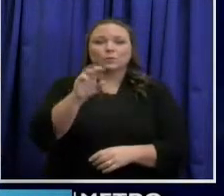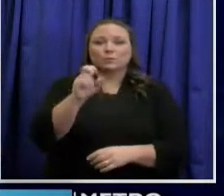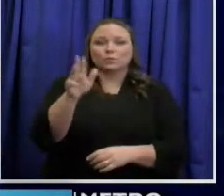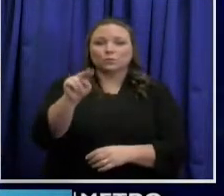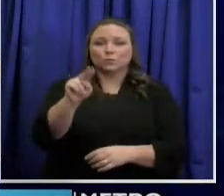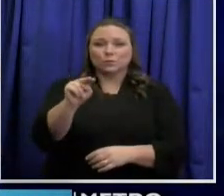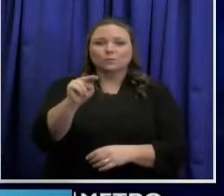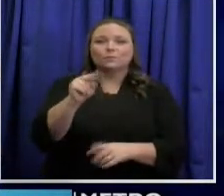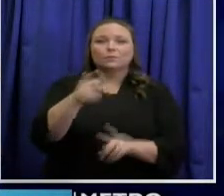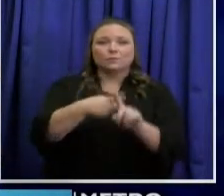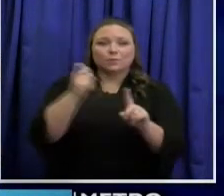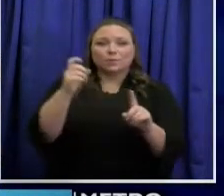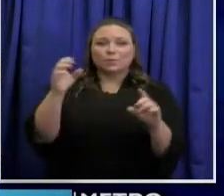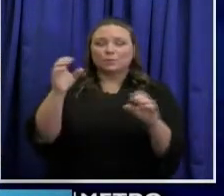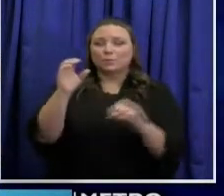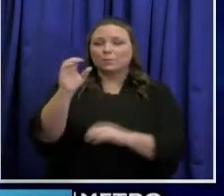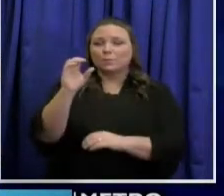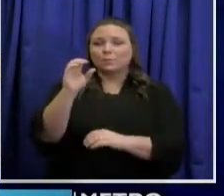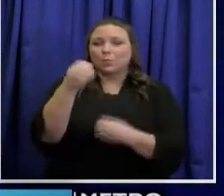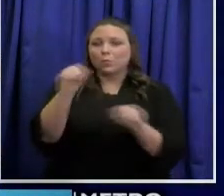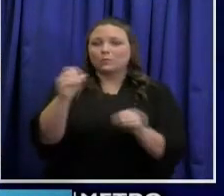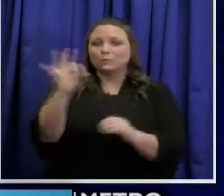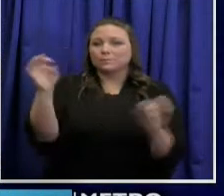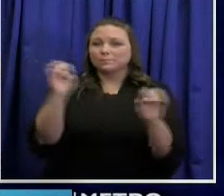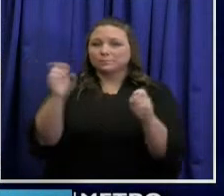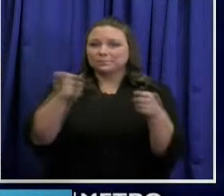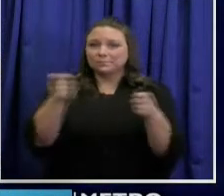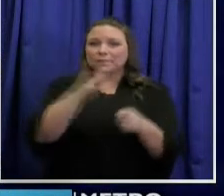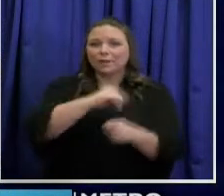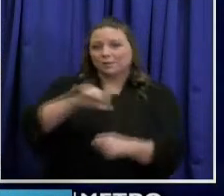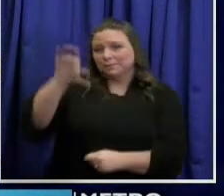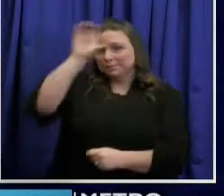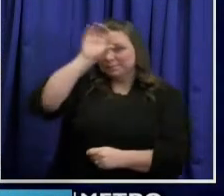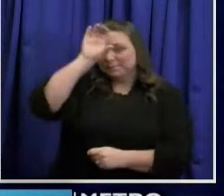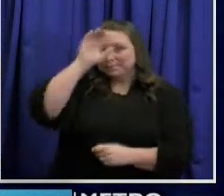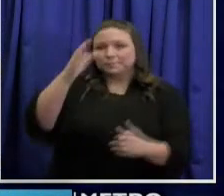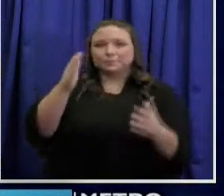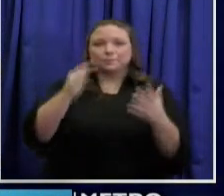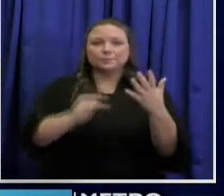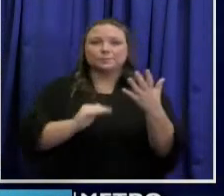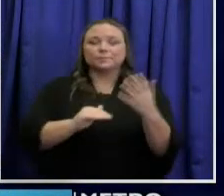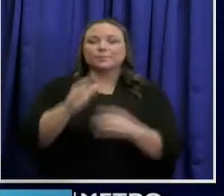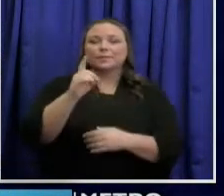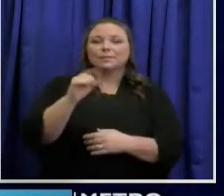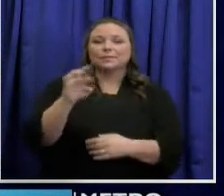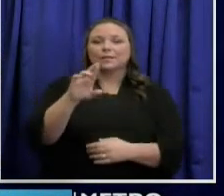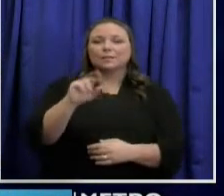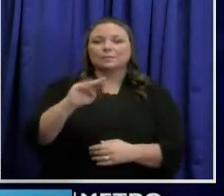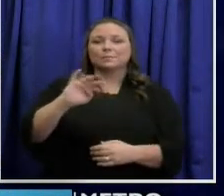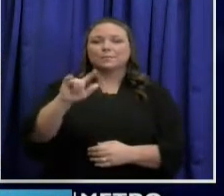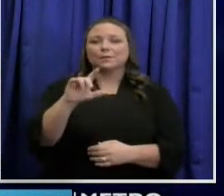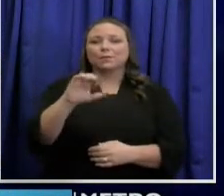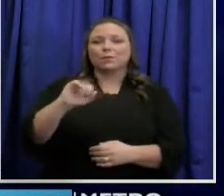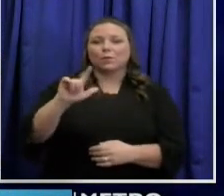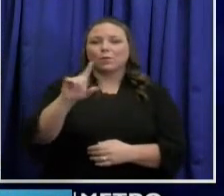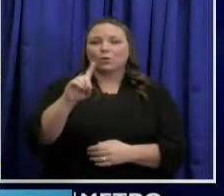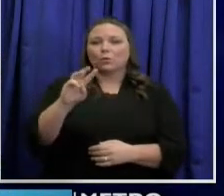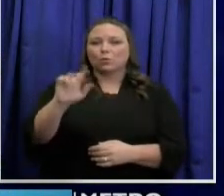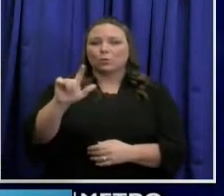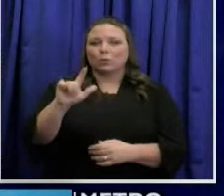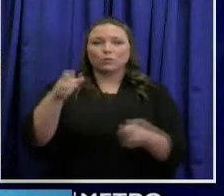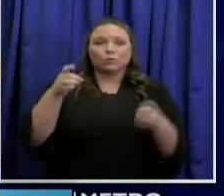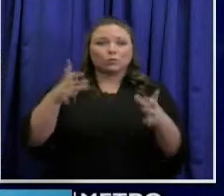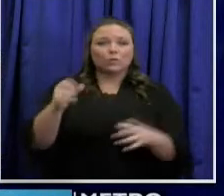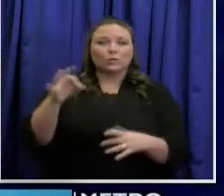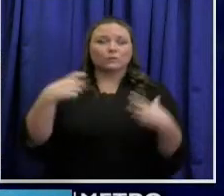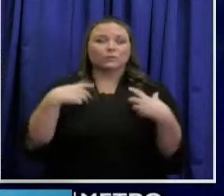the Office of Emergency Management and Nashville Fire Department, and Dr. Michael Caldwell, Director of Health